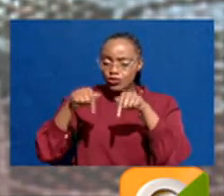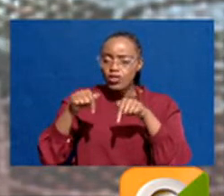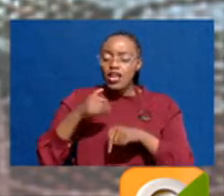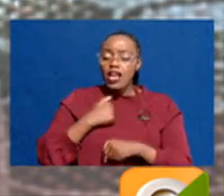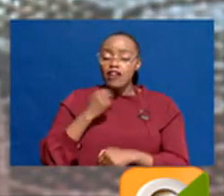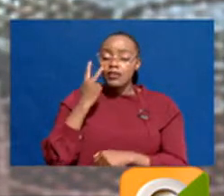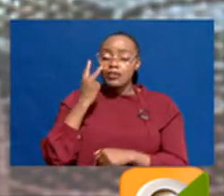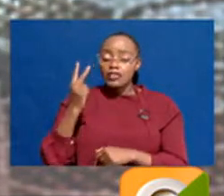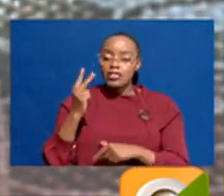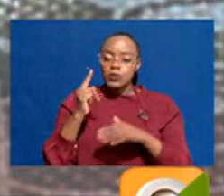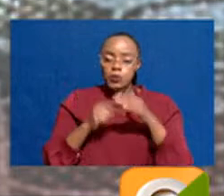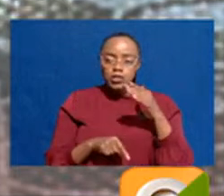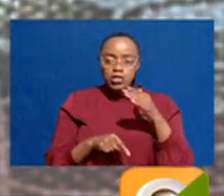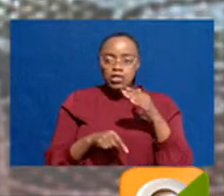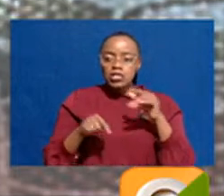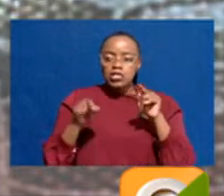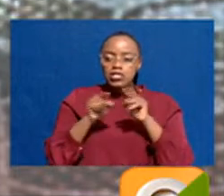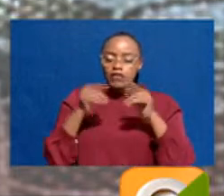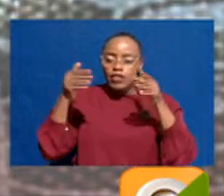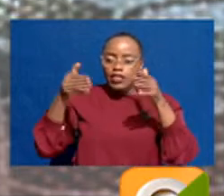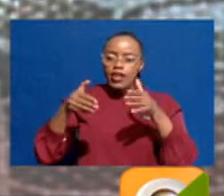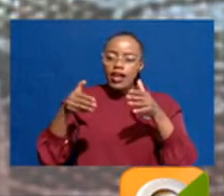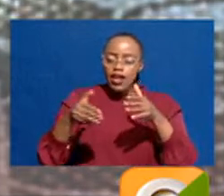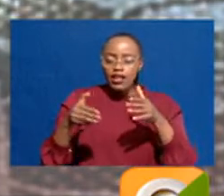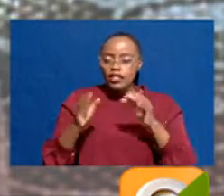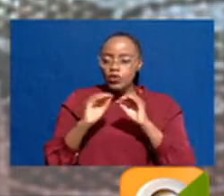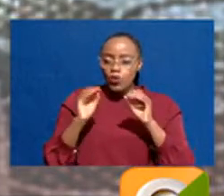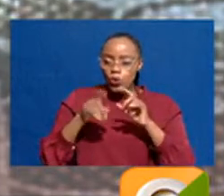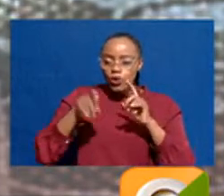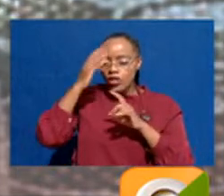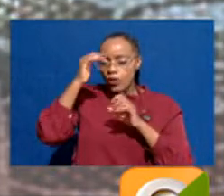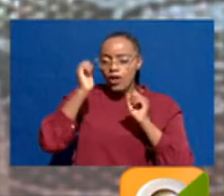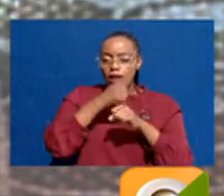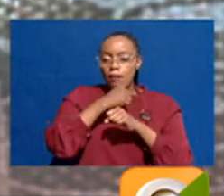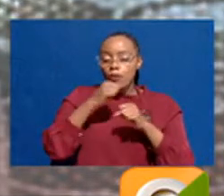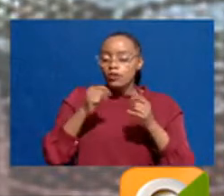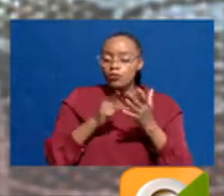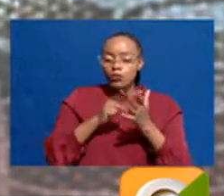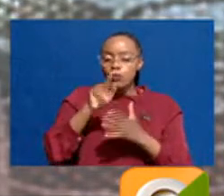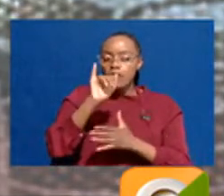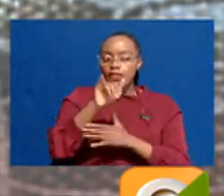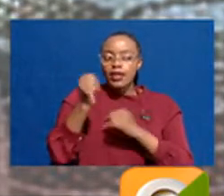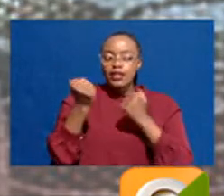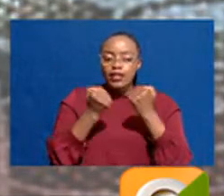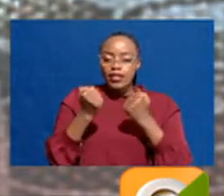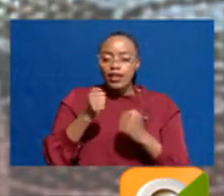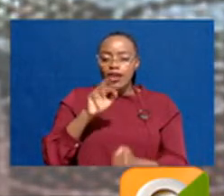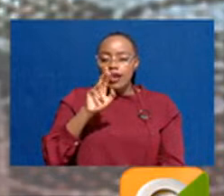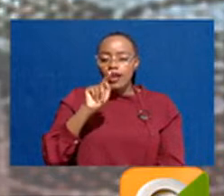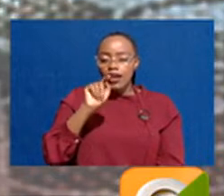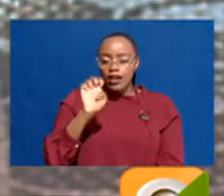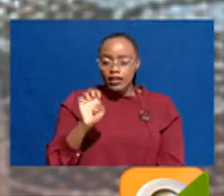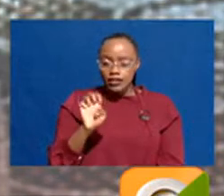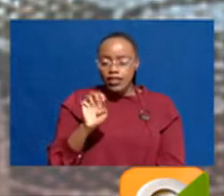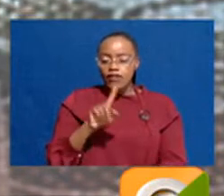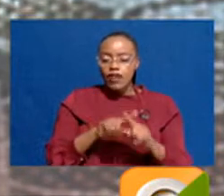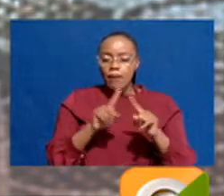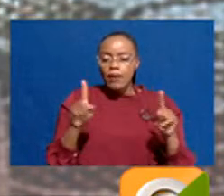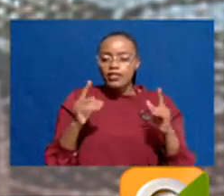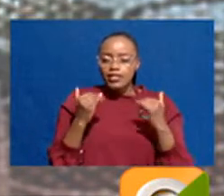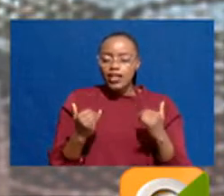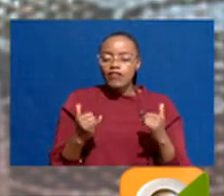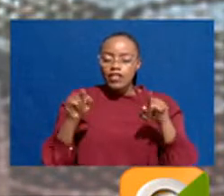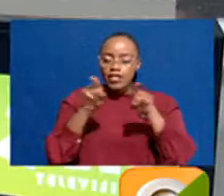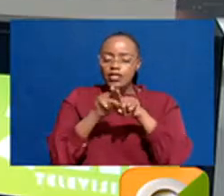see there is actually not even the current AA rates, because we can't afford to use mm-hmm. the current AA rates, right? But Chair, the